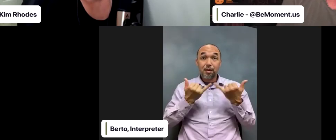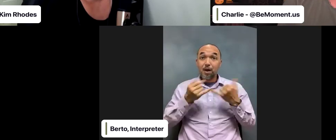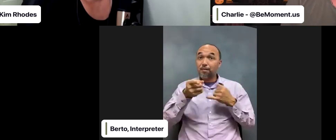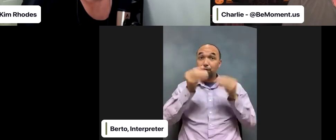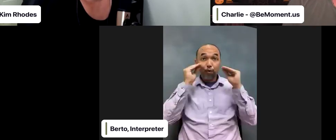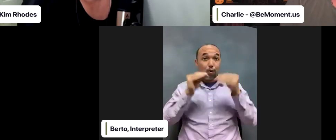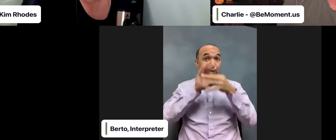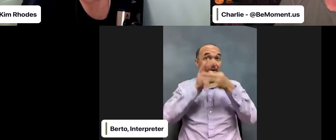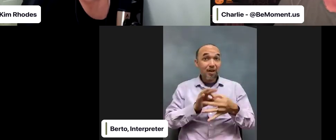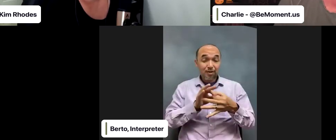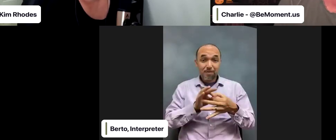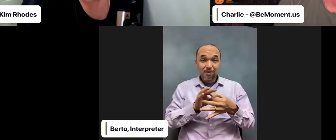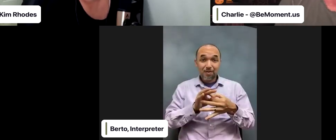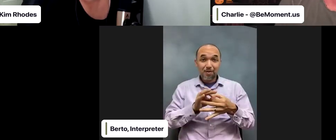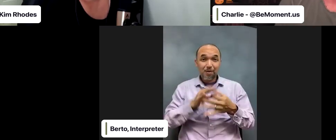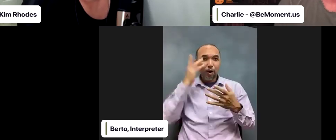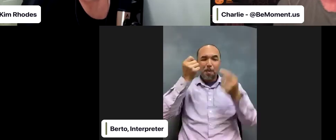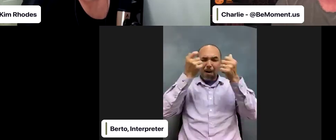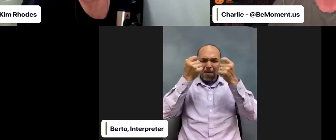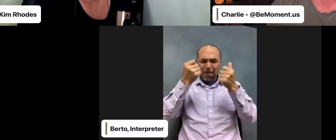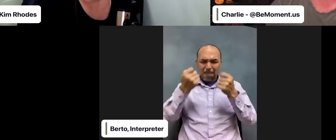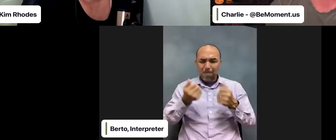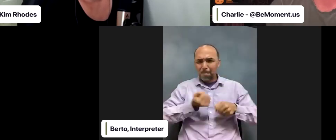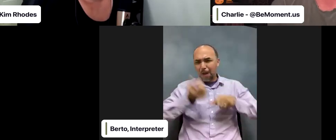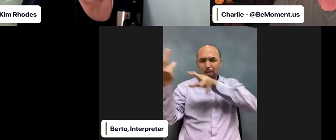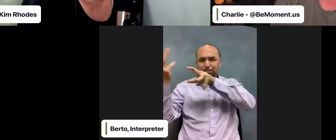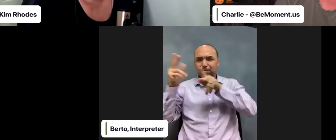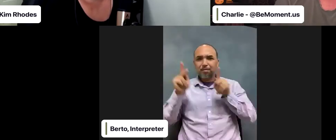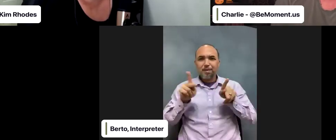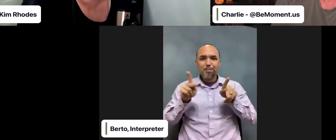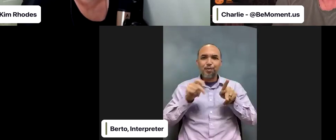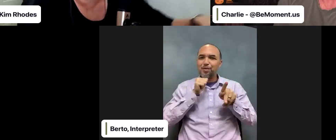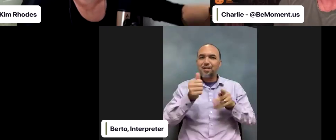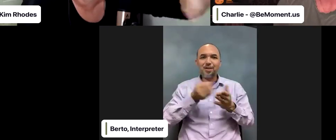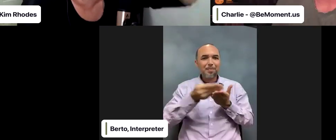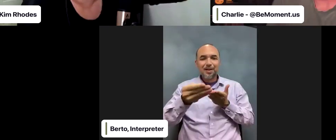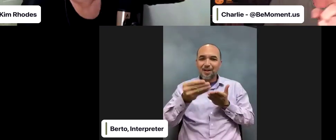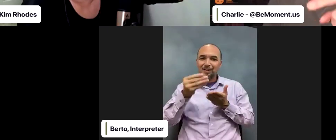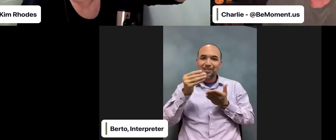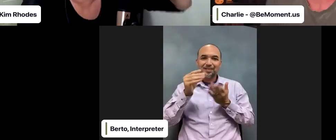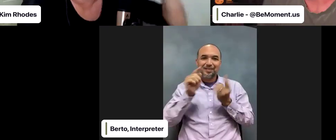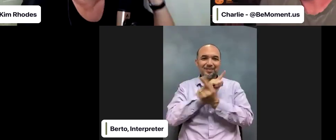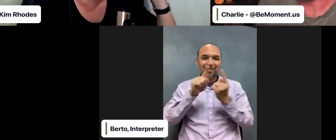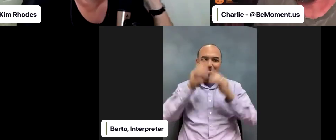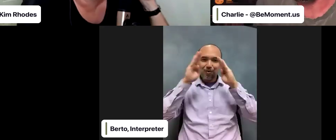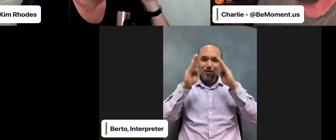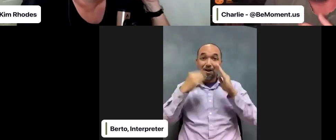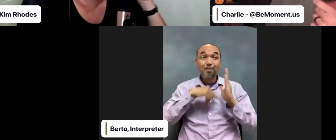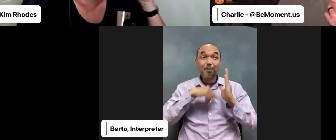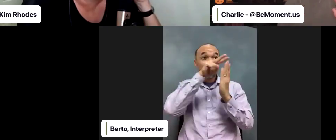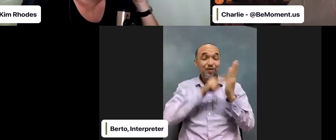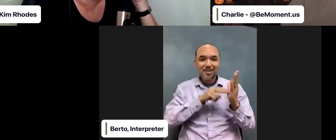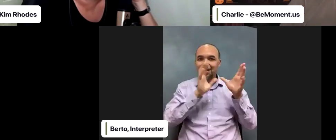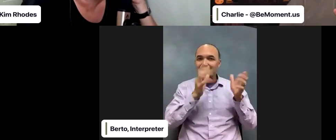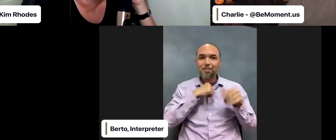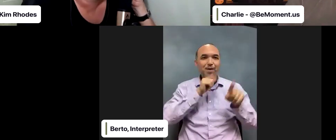gonna eject you out of here if you don't have a meet and greet. I'm so sorry. But we Thank you. I am reading I'm reading the things. I'm not responding to all of them,